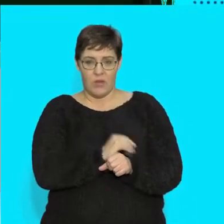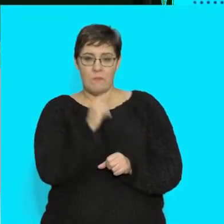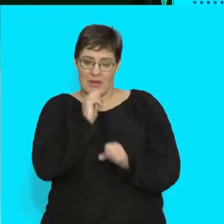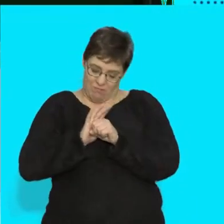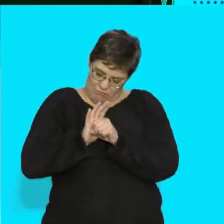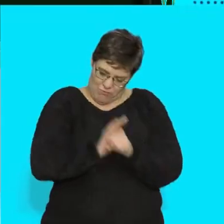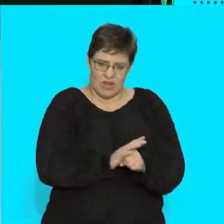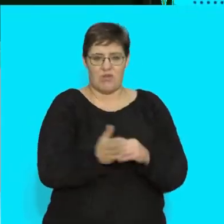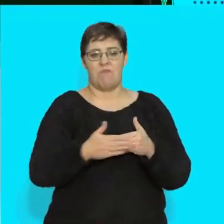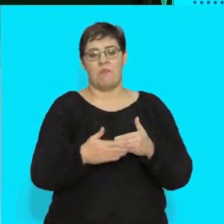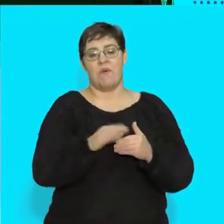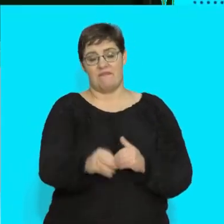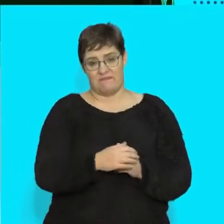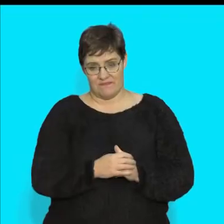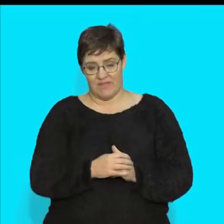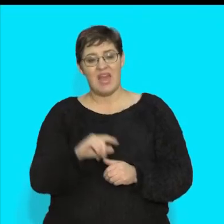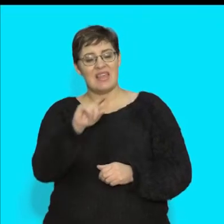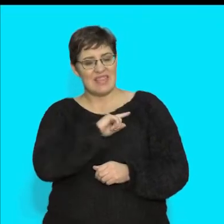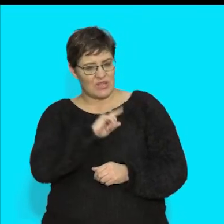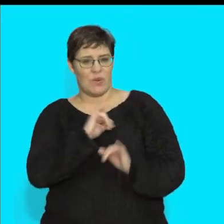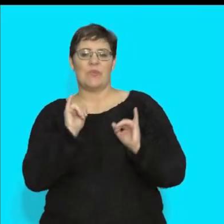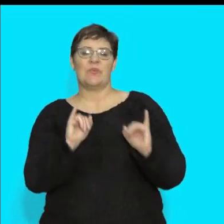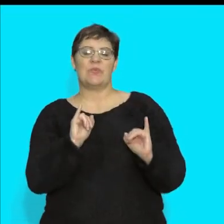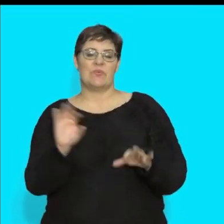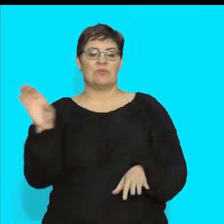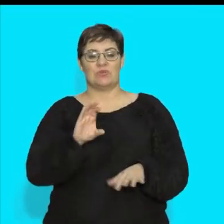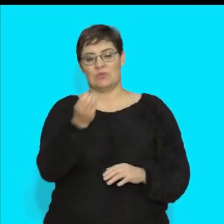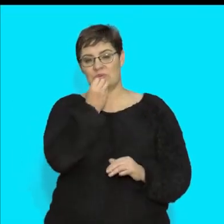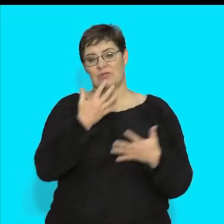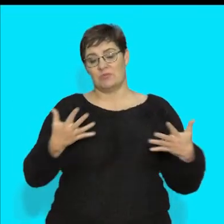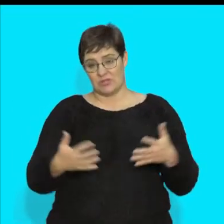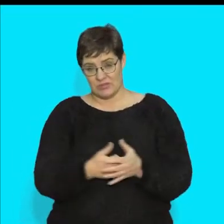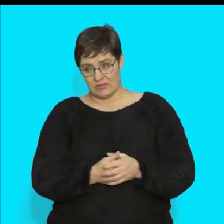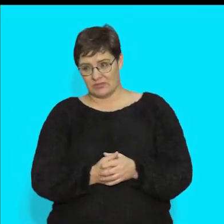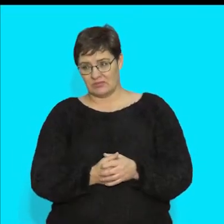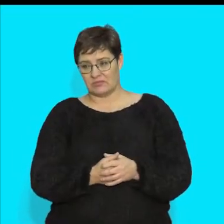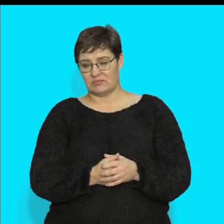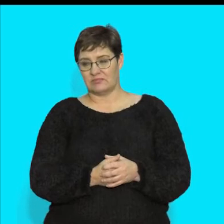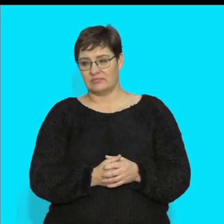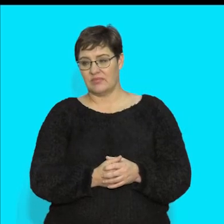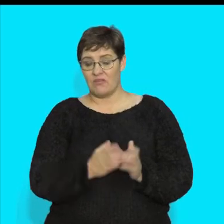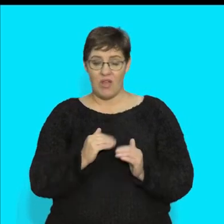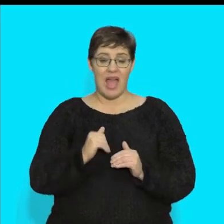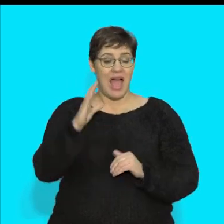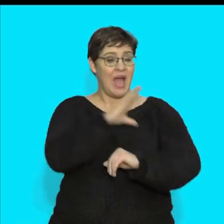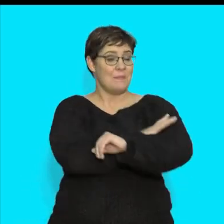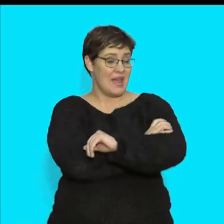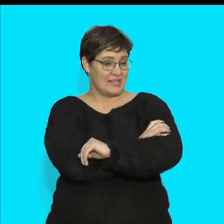pressure. Okay, and that is why, as you see over here, very important, when you do have